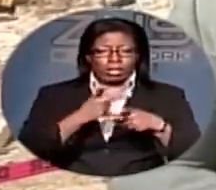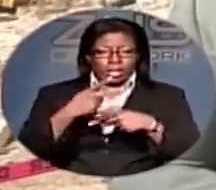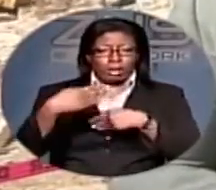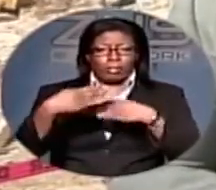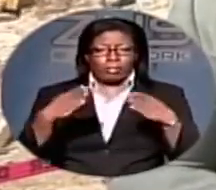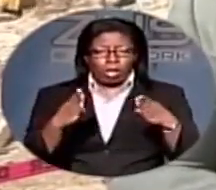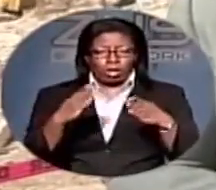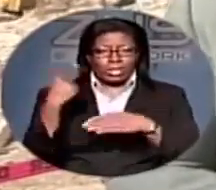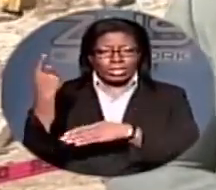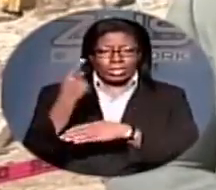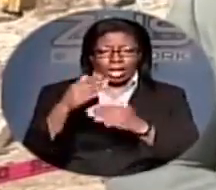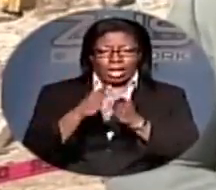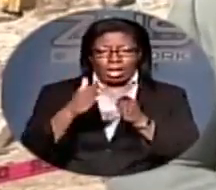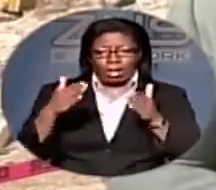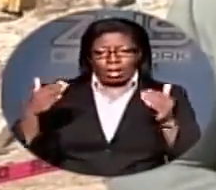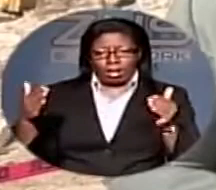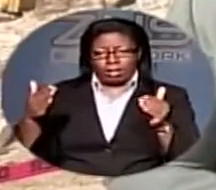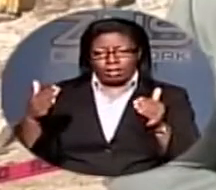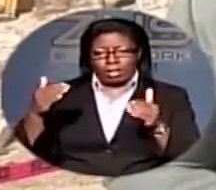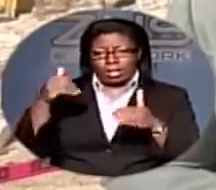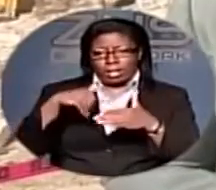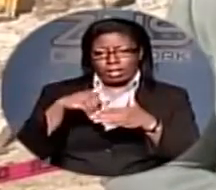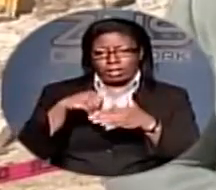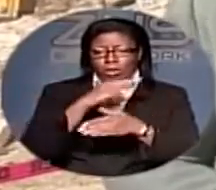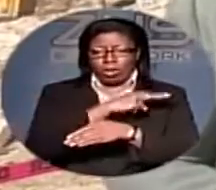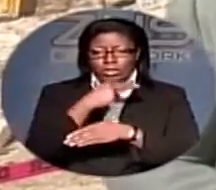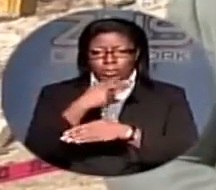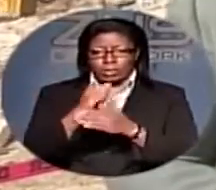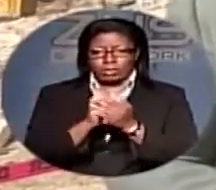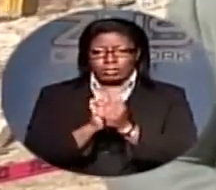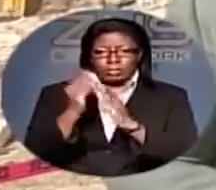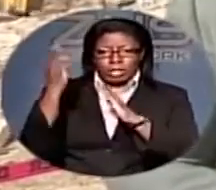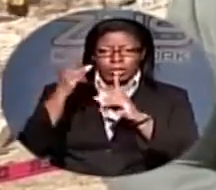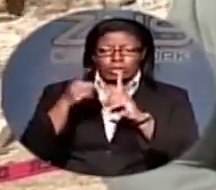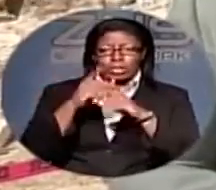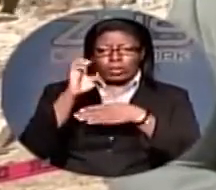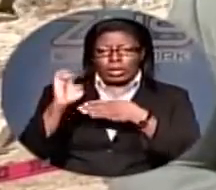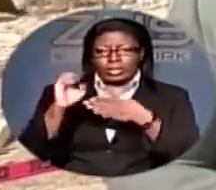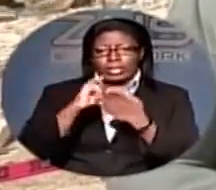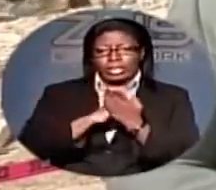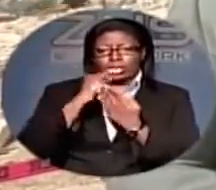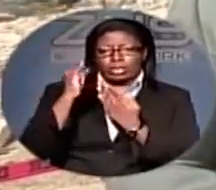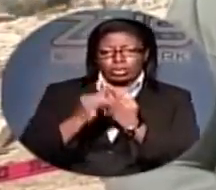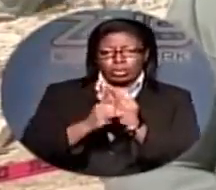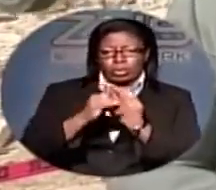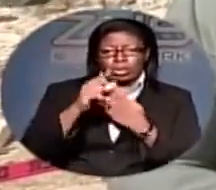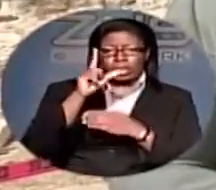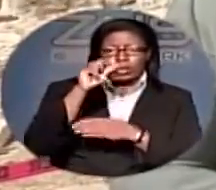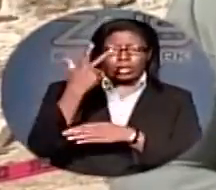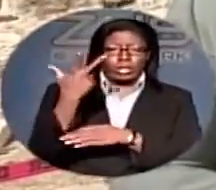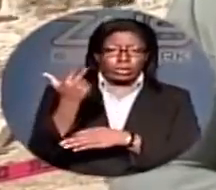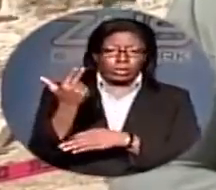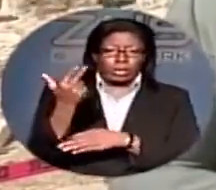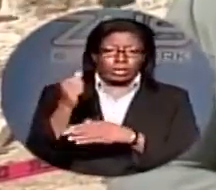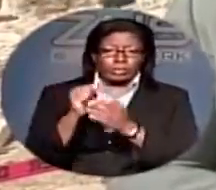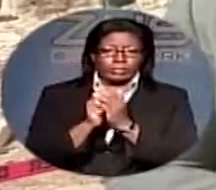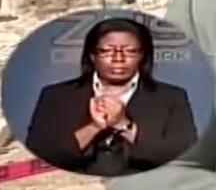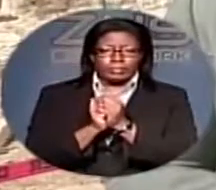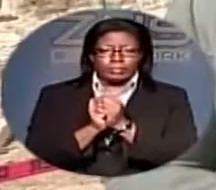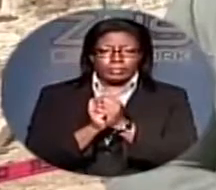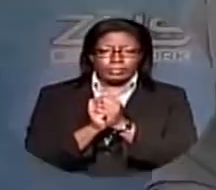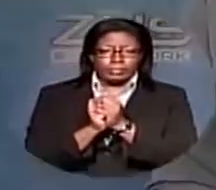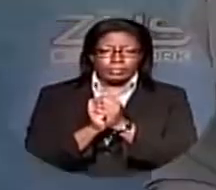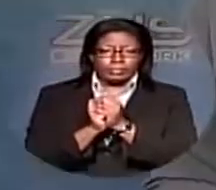largest investment in the hospital's history. Construction on the block is expected to end by June 2013. Altov's Munnings,